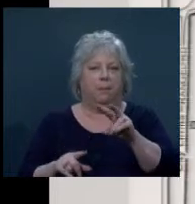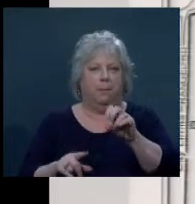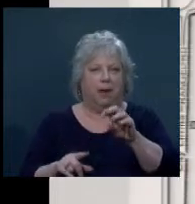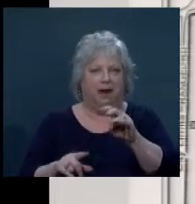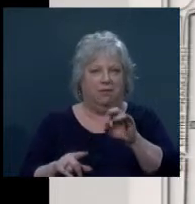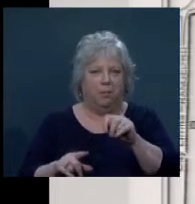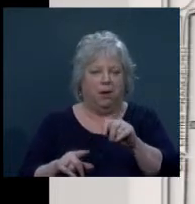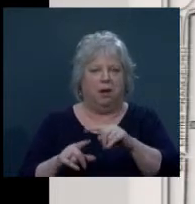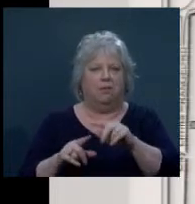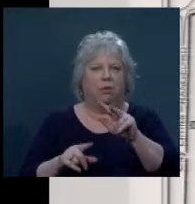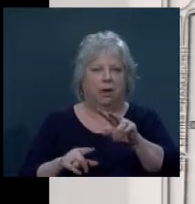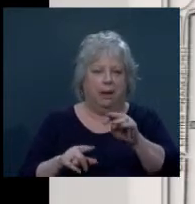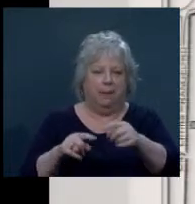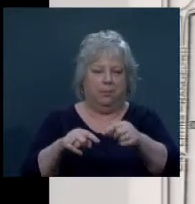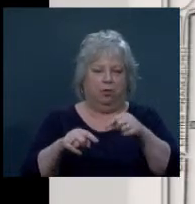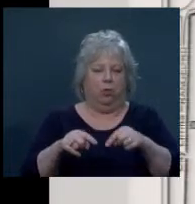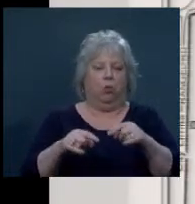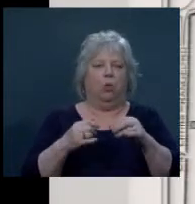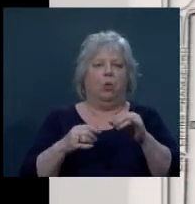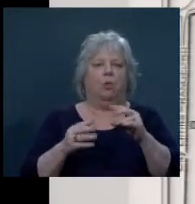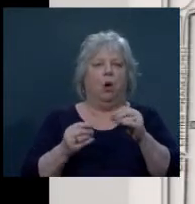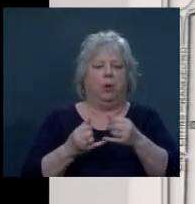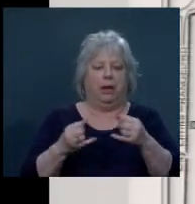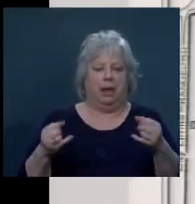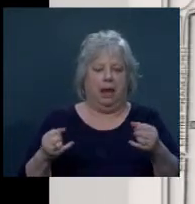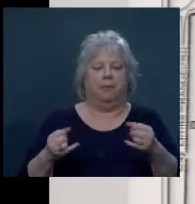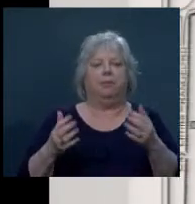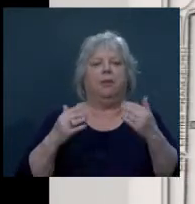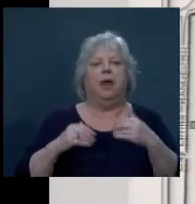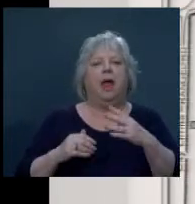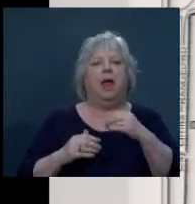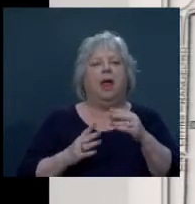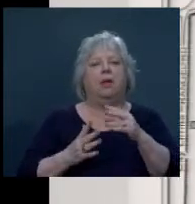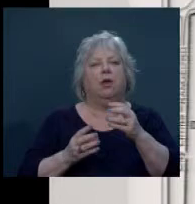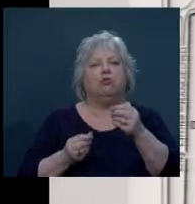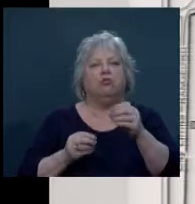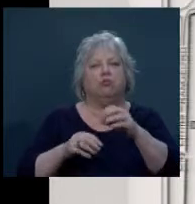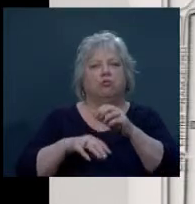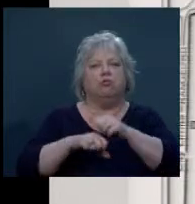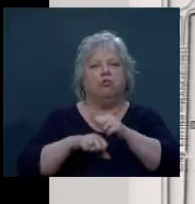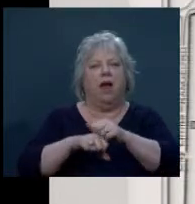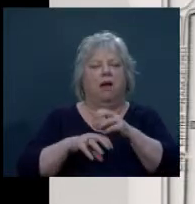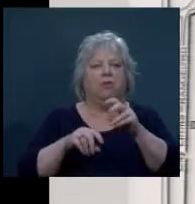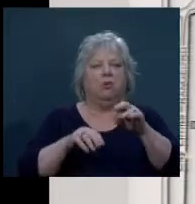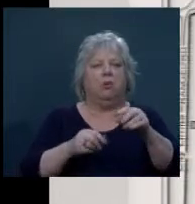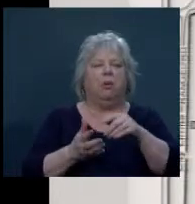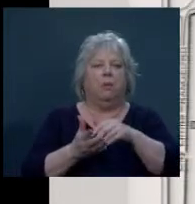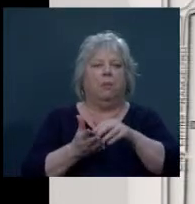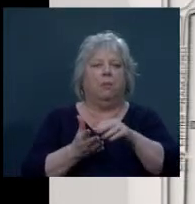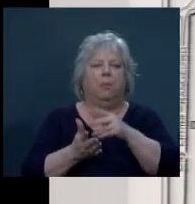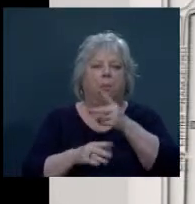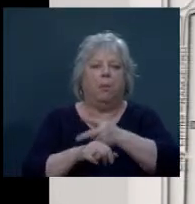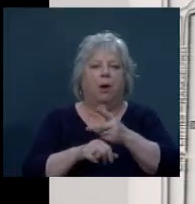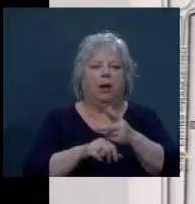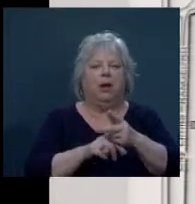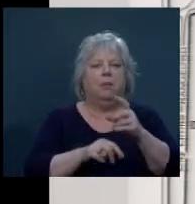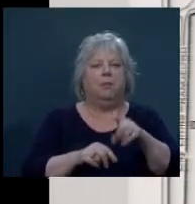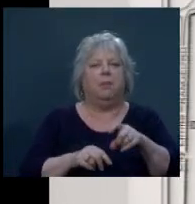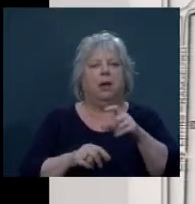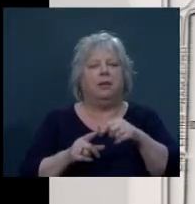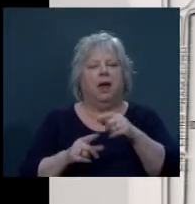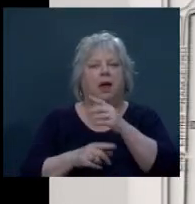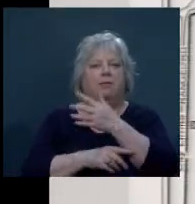front property line. And the gravel driveway and parking pad must be bordered with permanent materials such as landscape